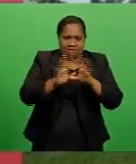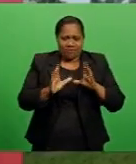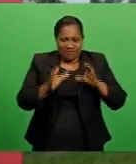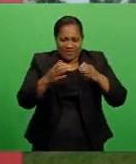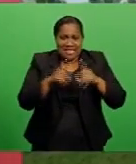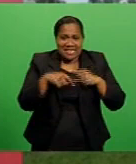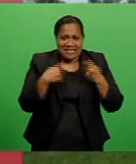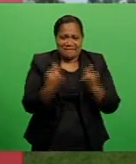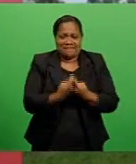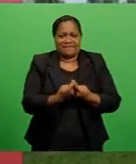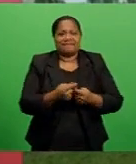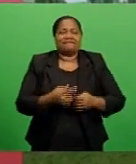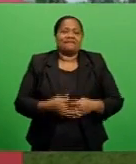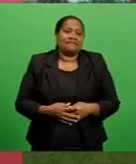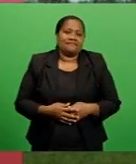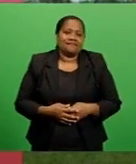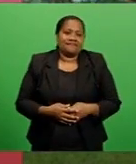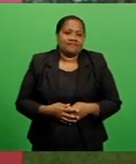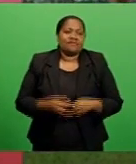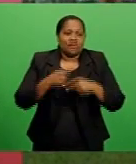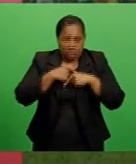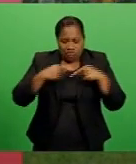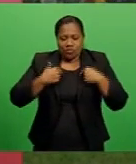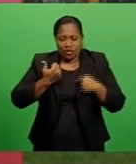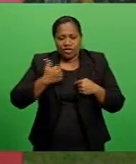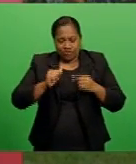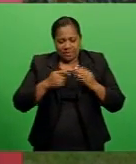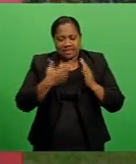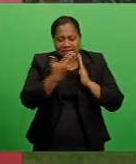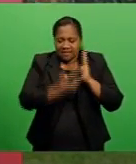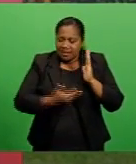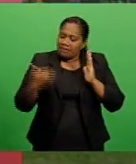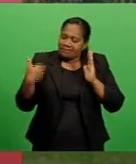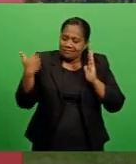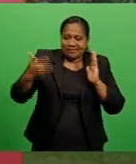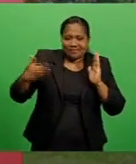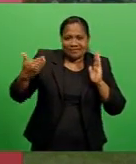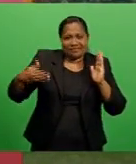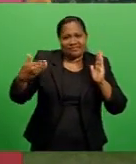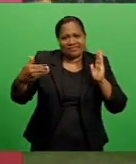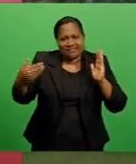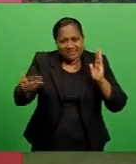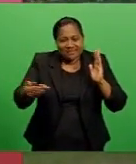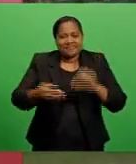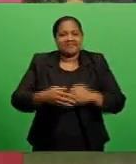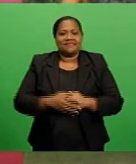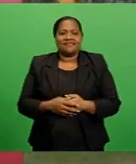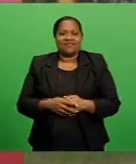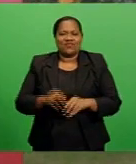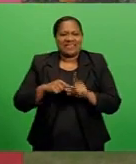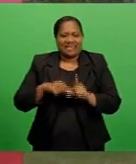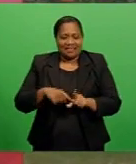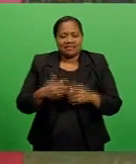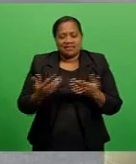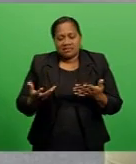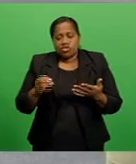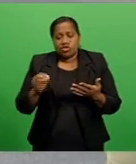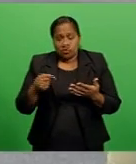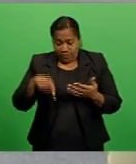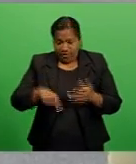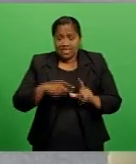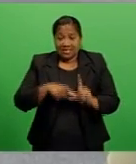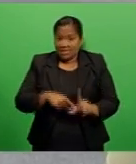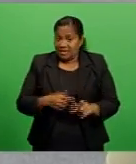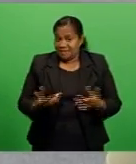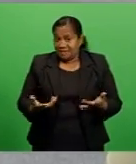team. We've been using that over the years, and it's no exception for this year. The